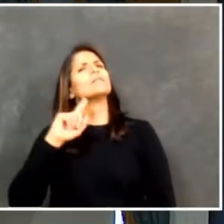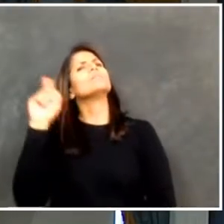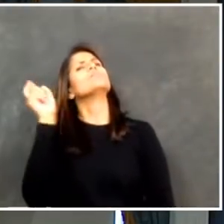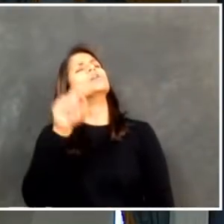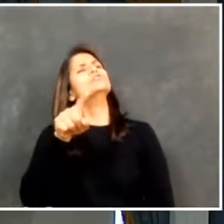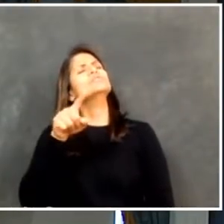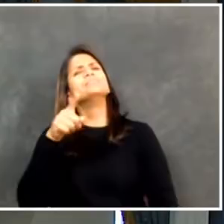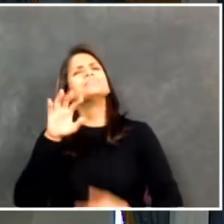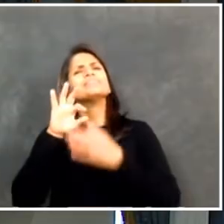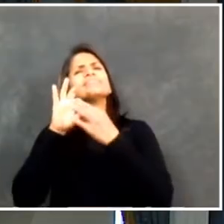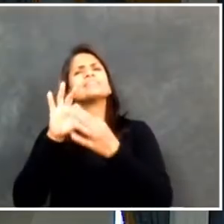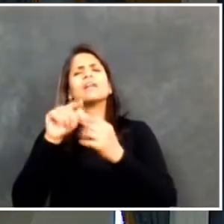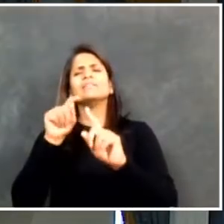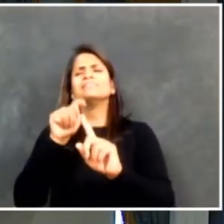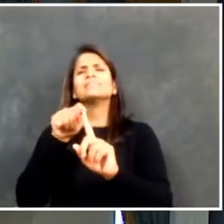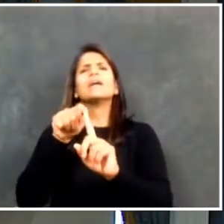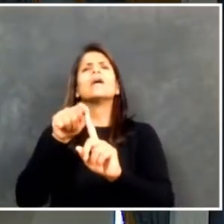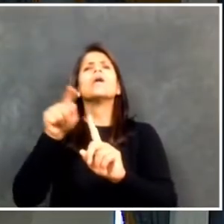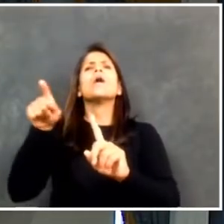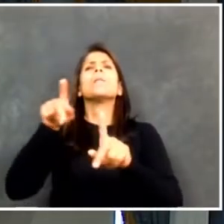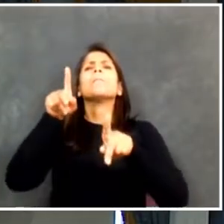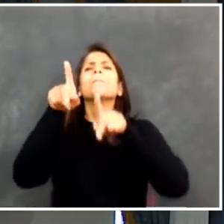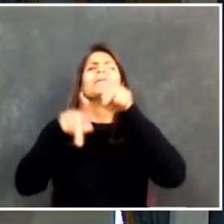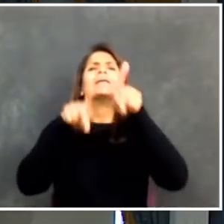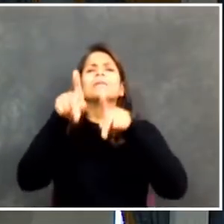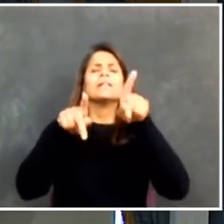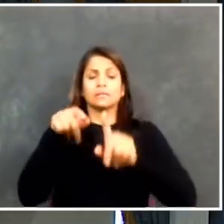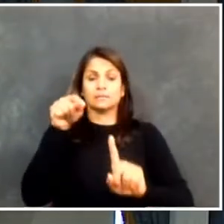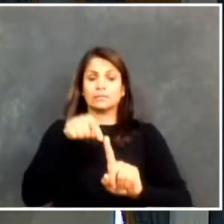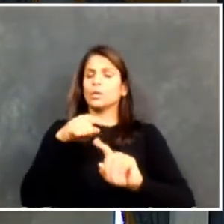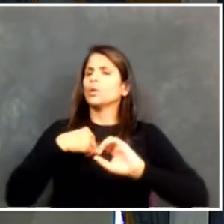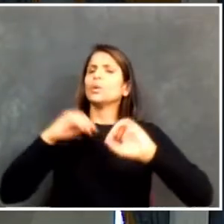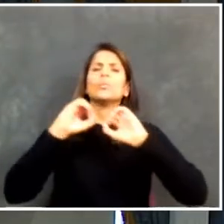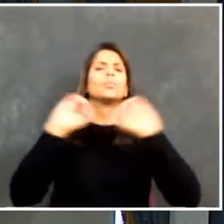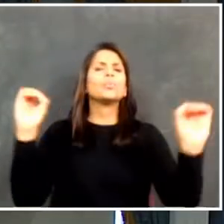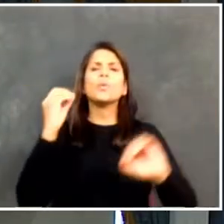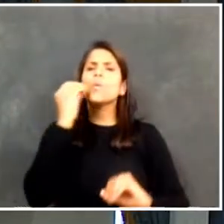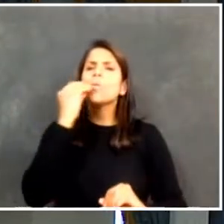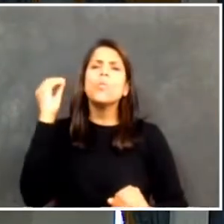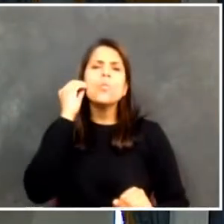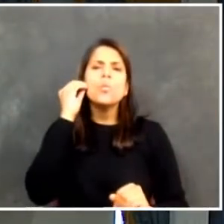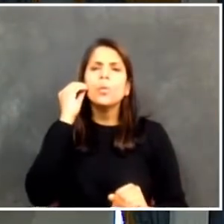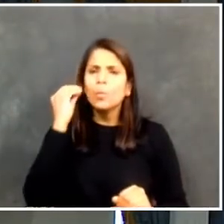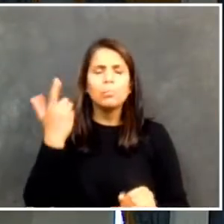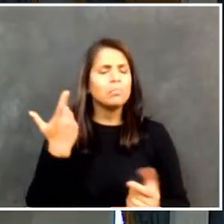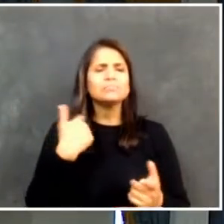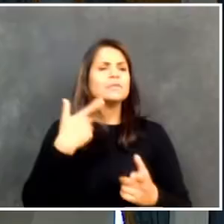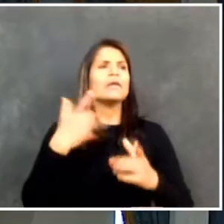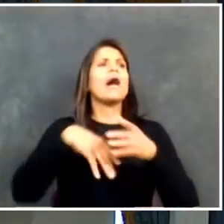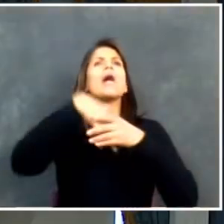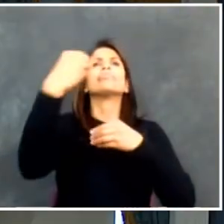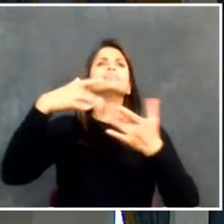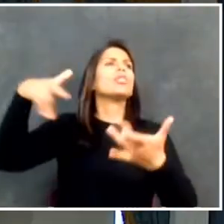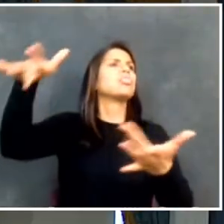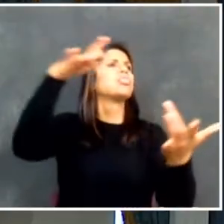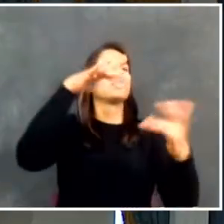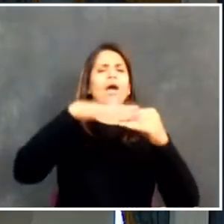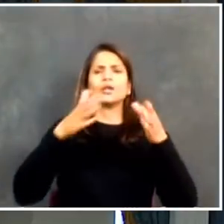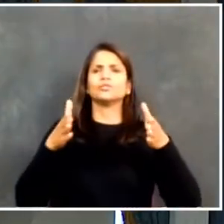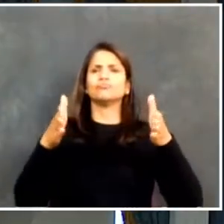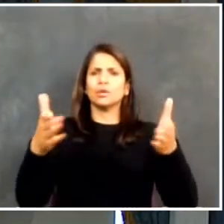street. Is this considered a public health issue, and should they be removed for health